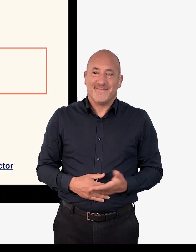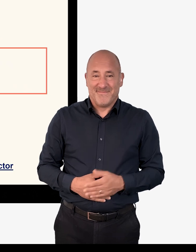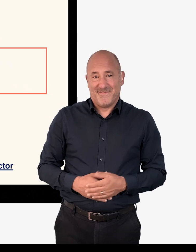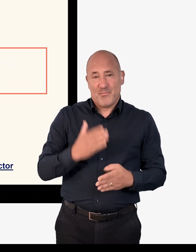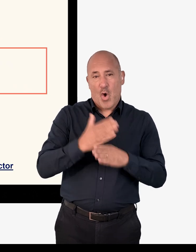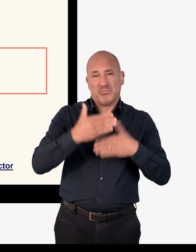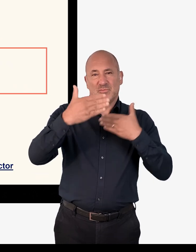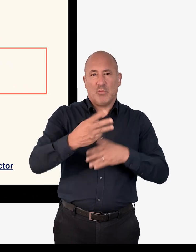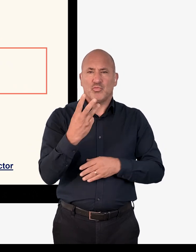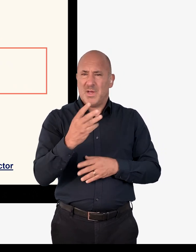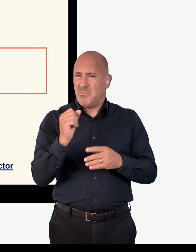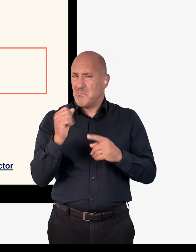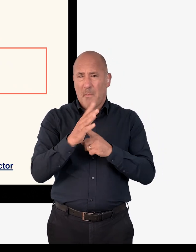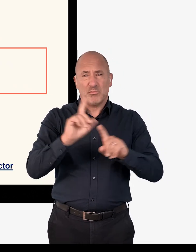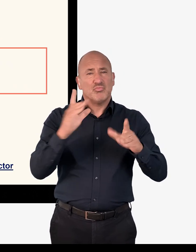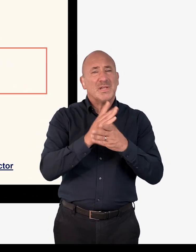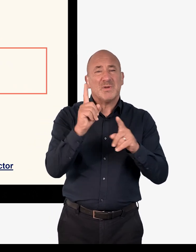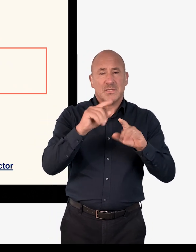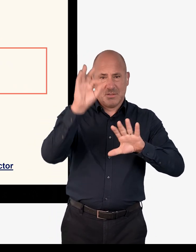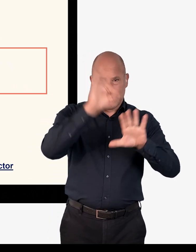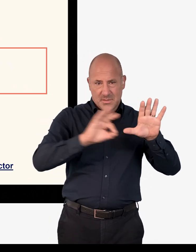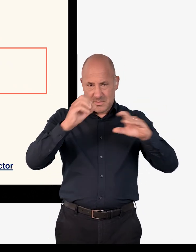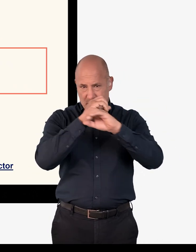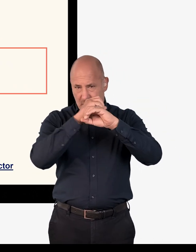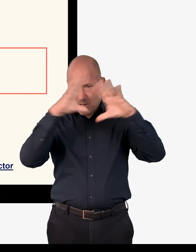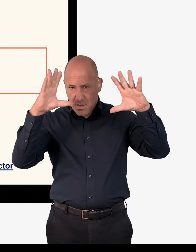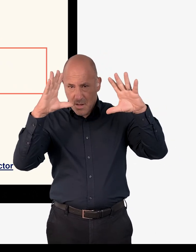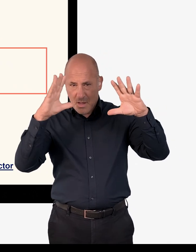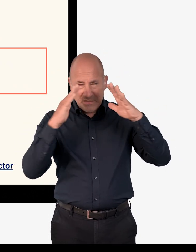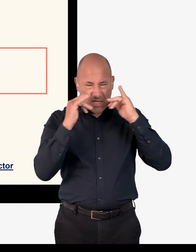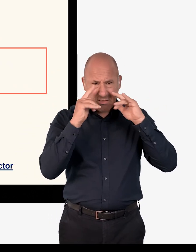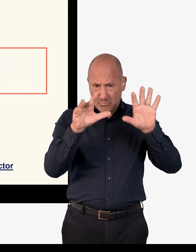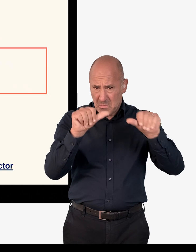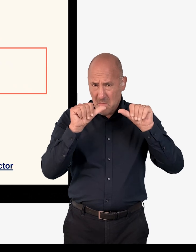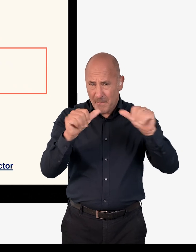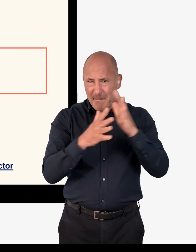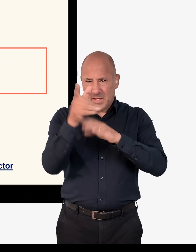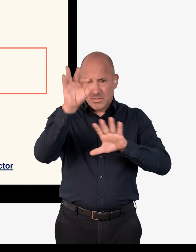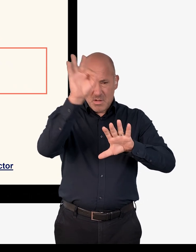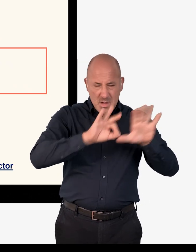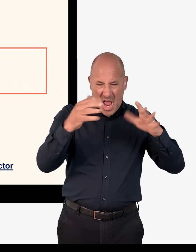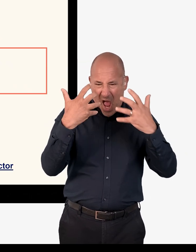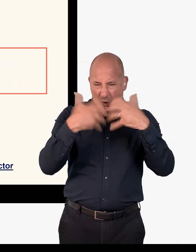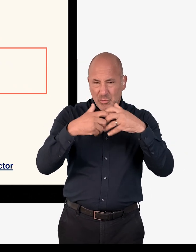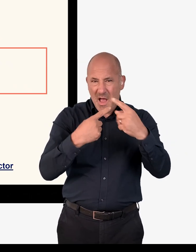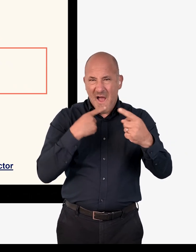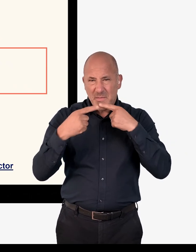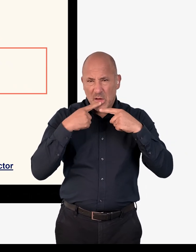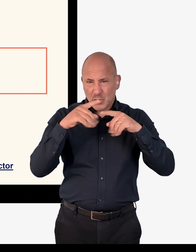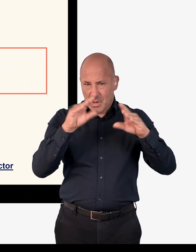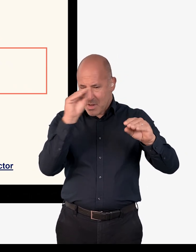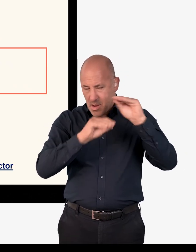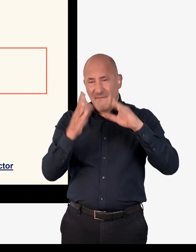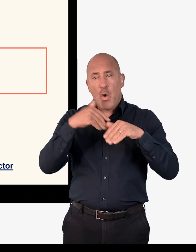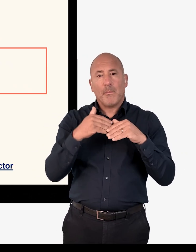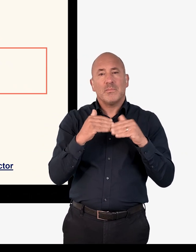Work Stage 3 is fundamentally about testing and validating the architectural concept to make sure that the